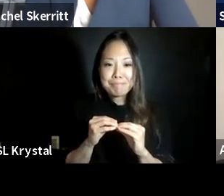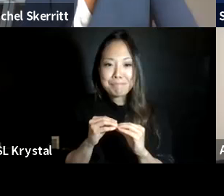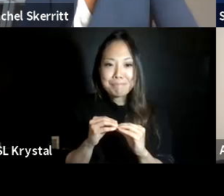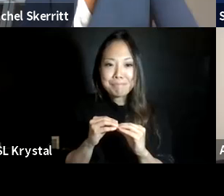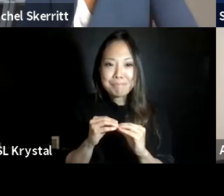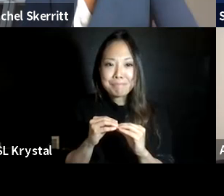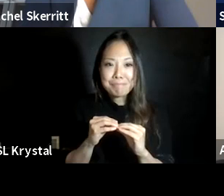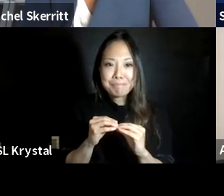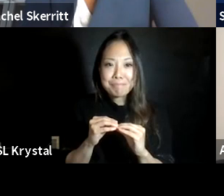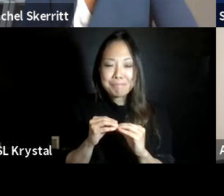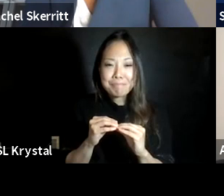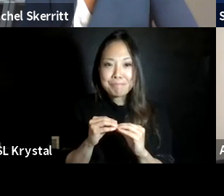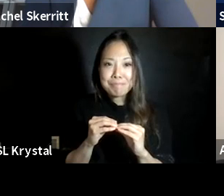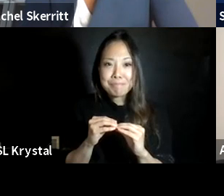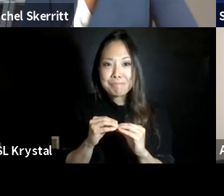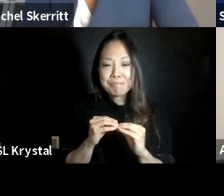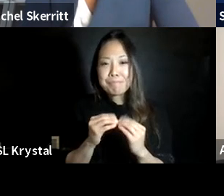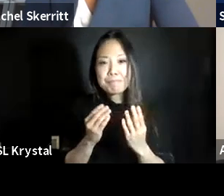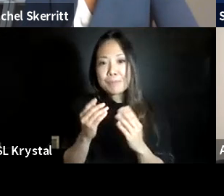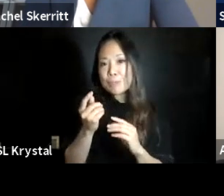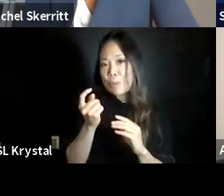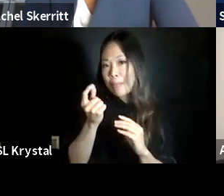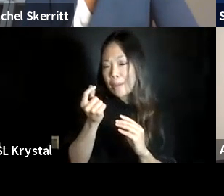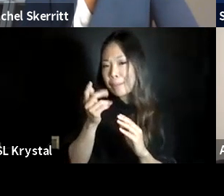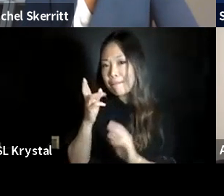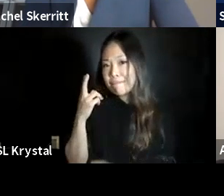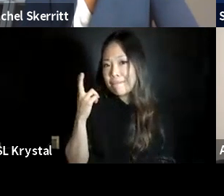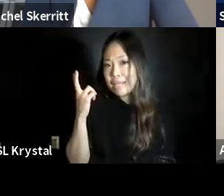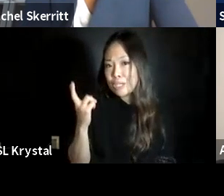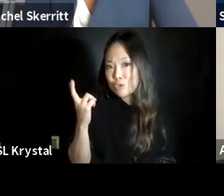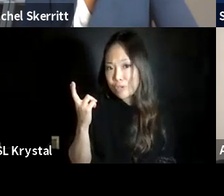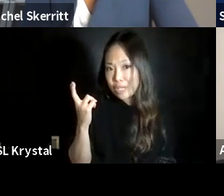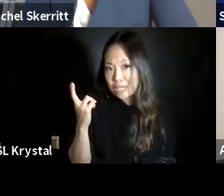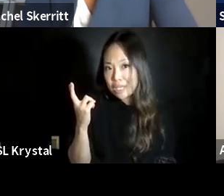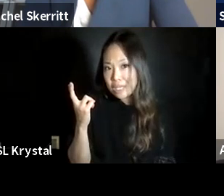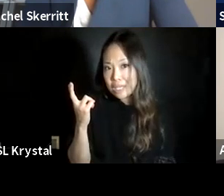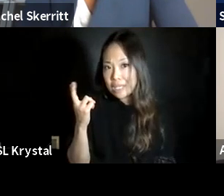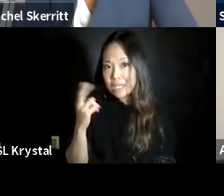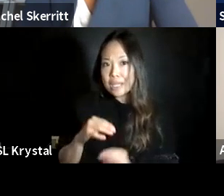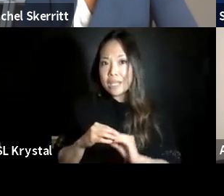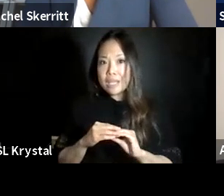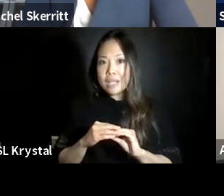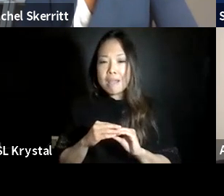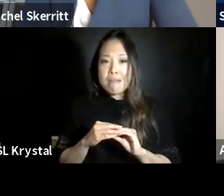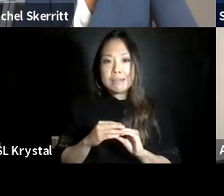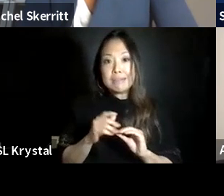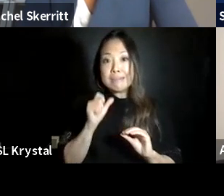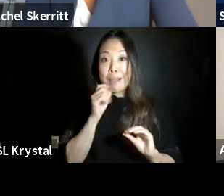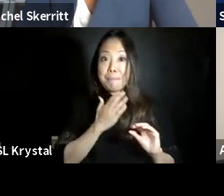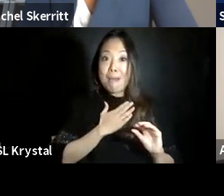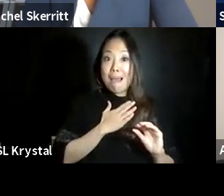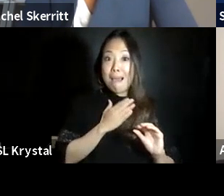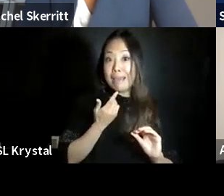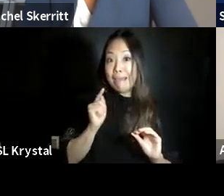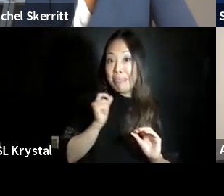so little bit of institutional history, and it's not my gut that I'm trying to check, but here really